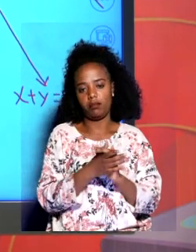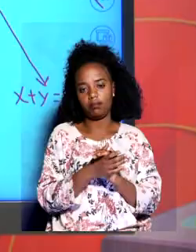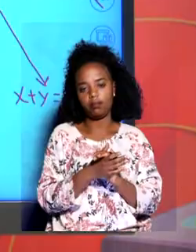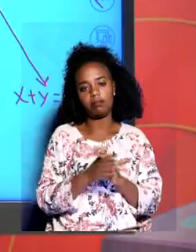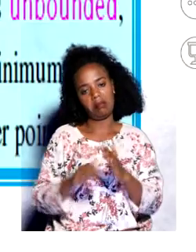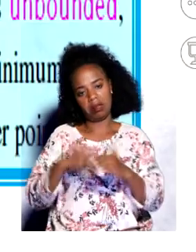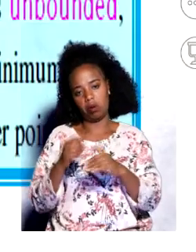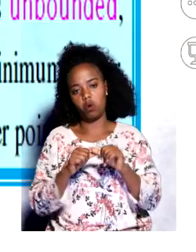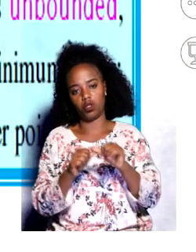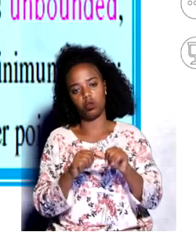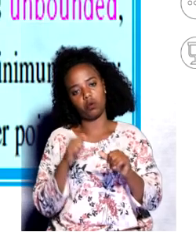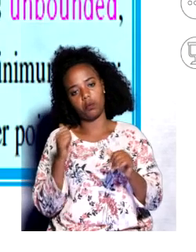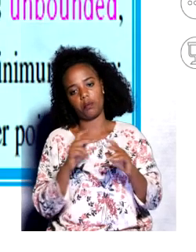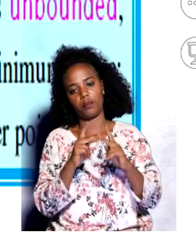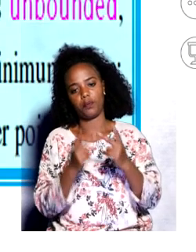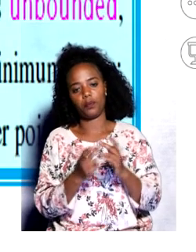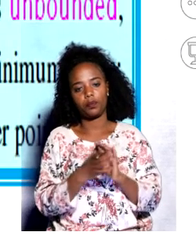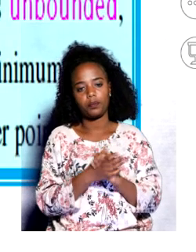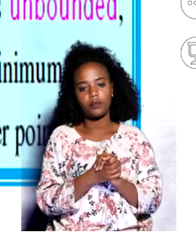next part.